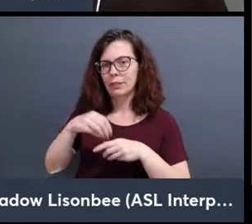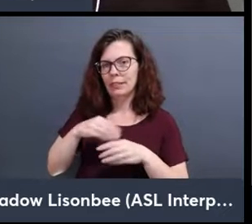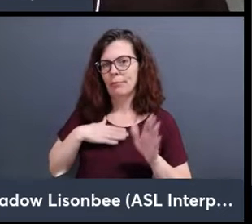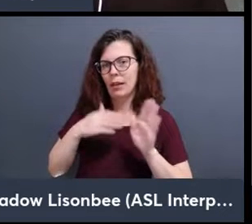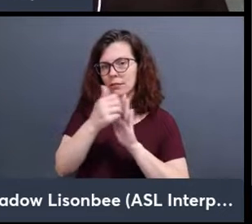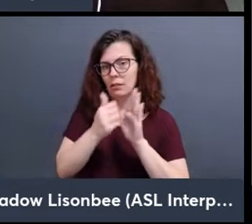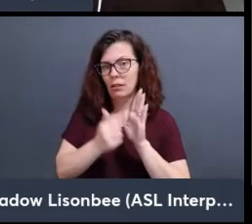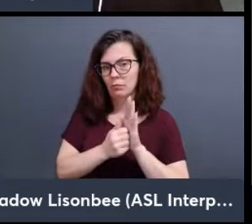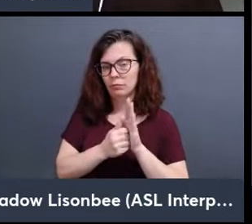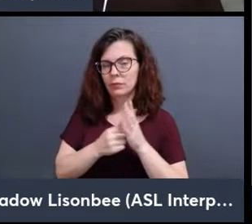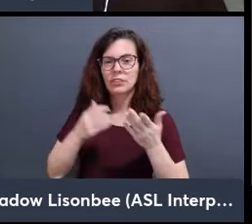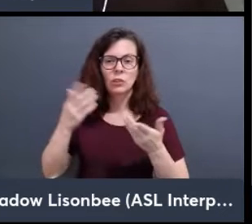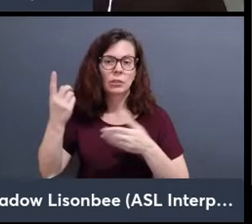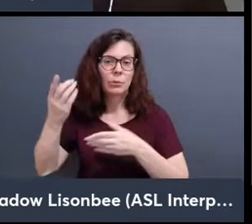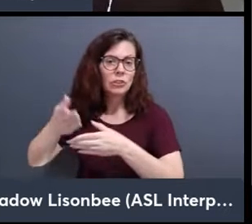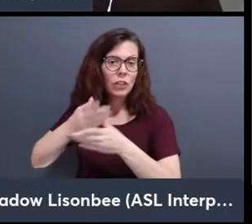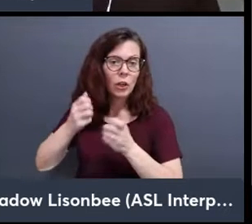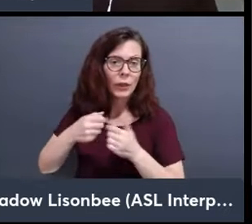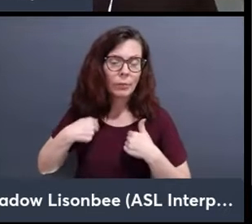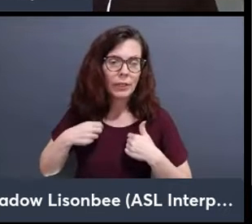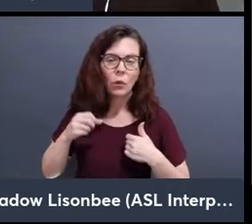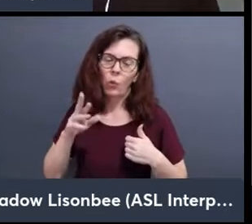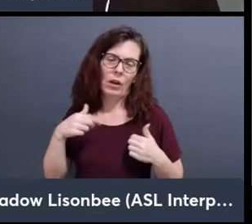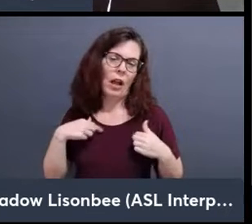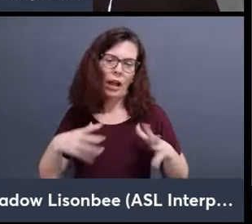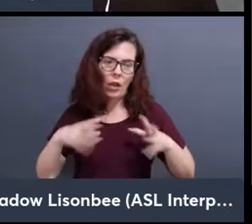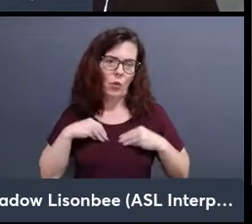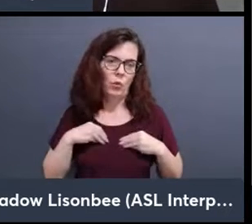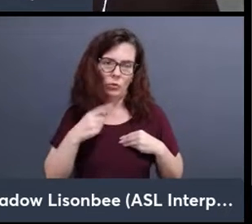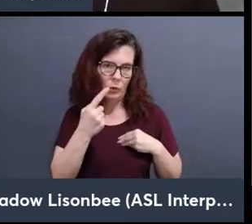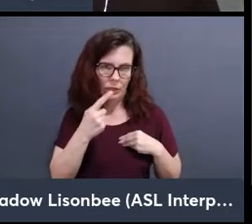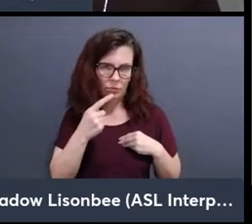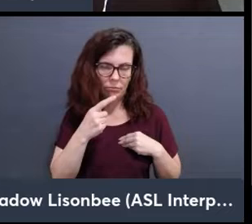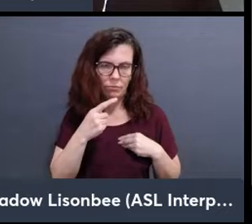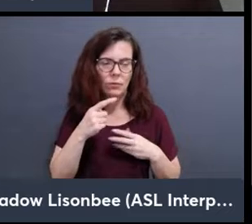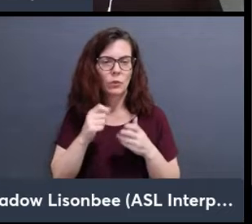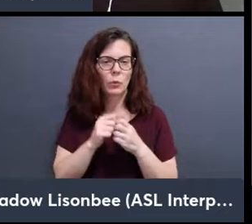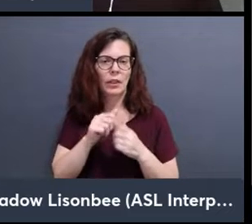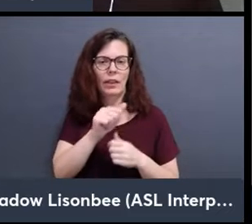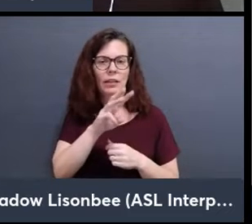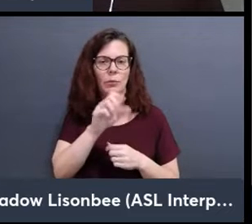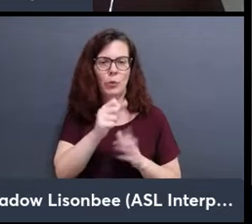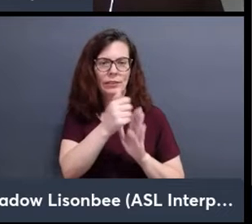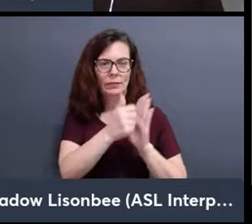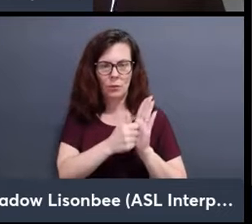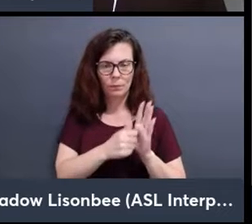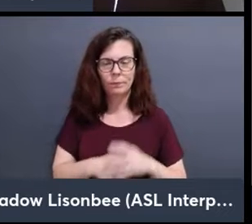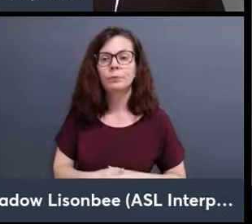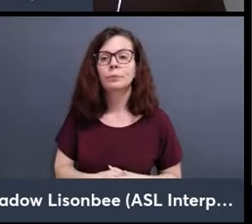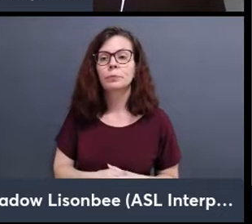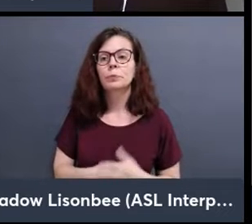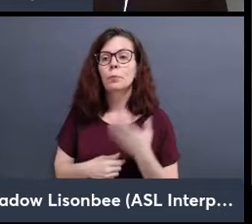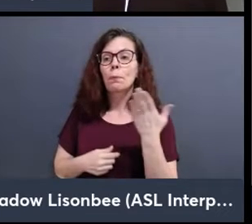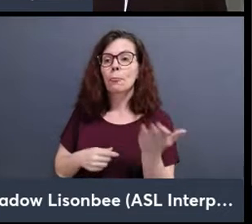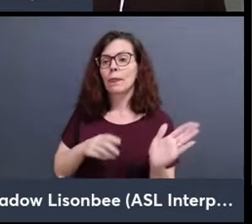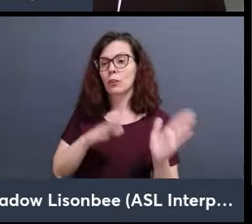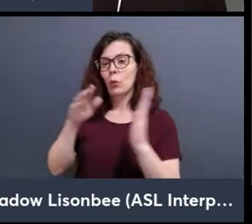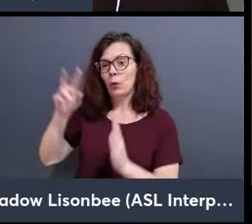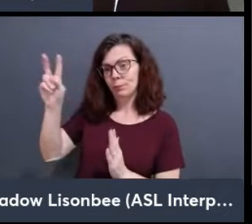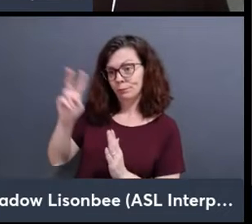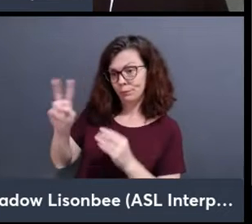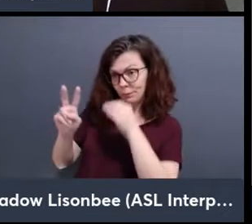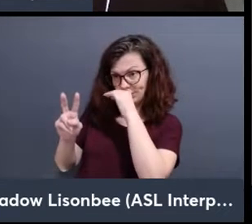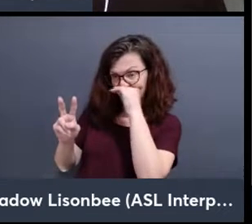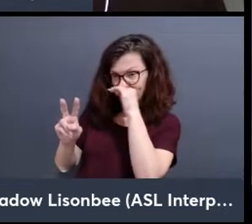somebody either shared that with me or I own one of those Outposts with my AWS account. And so when I go over now to